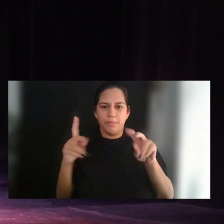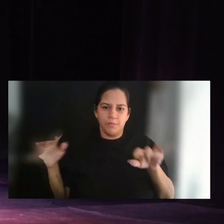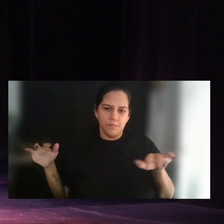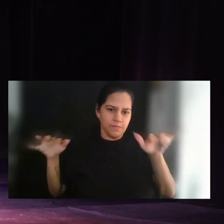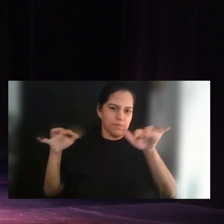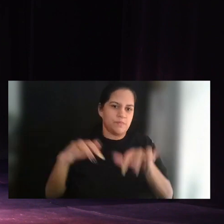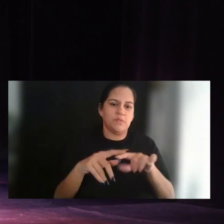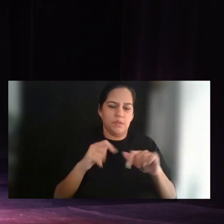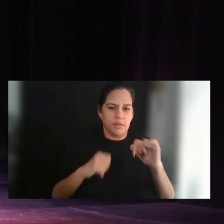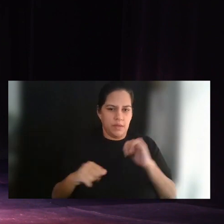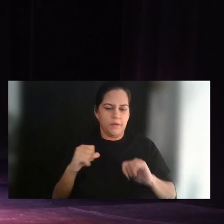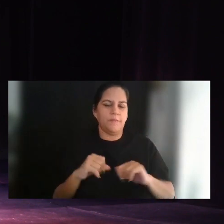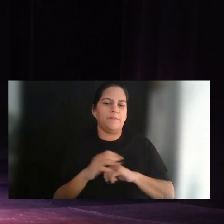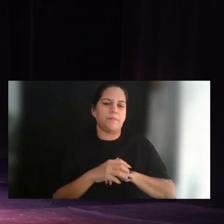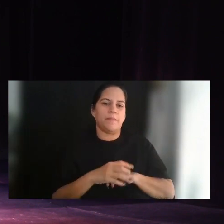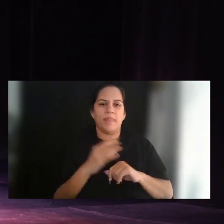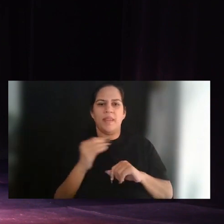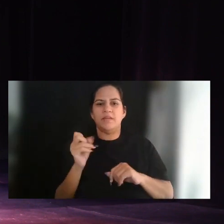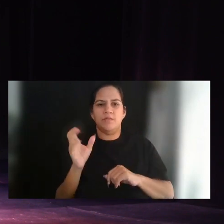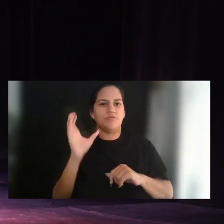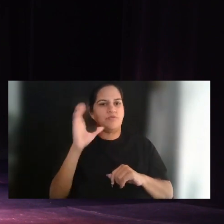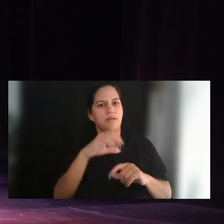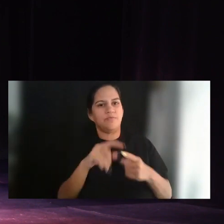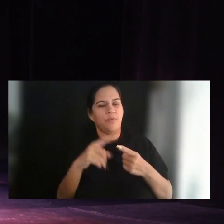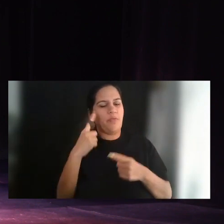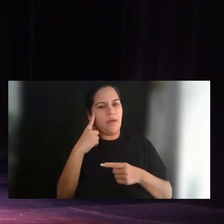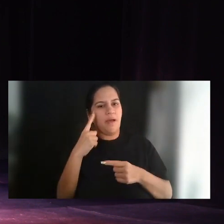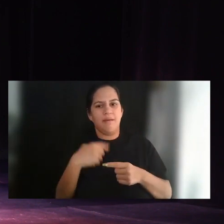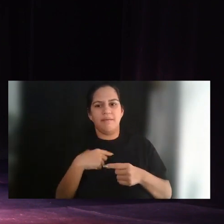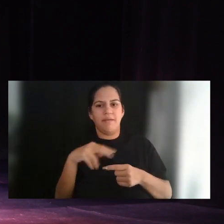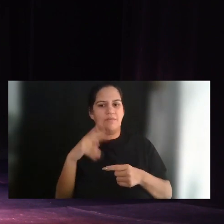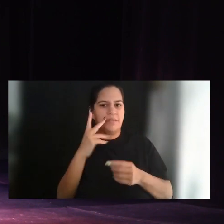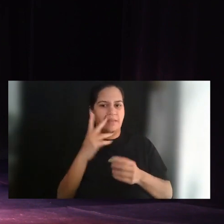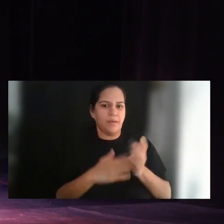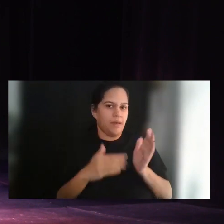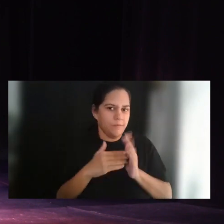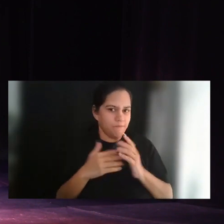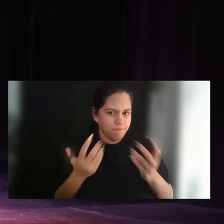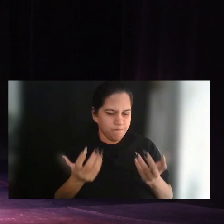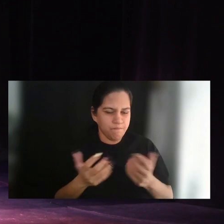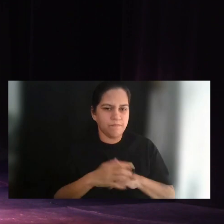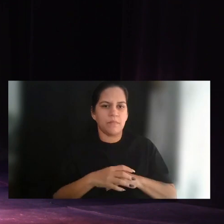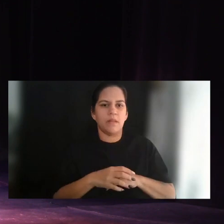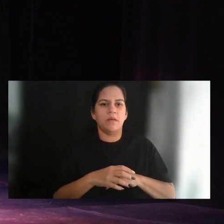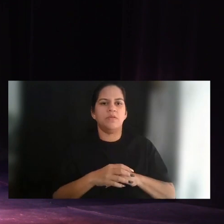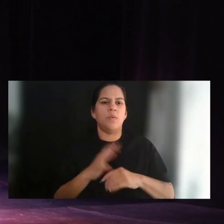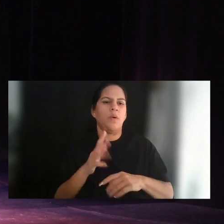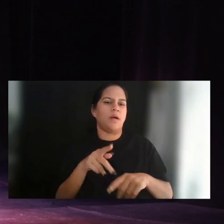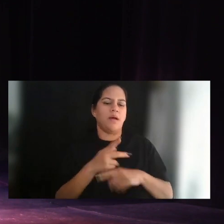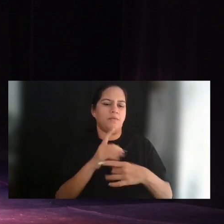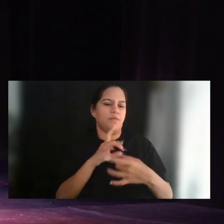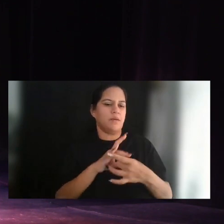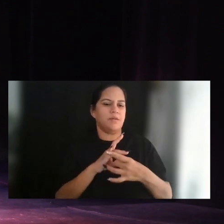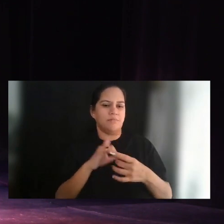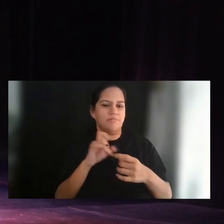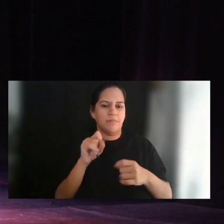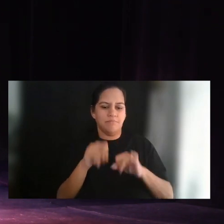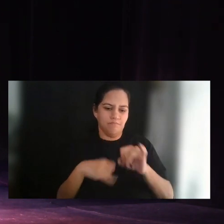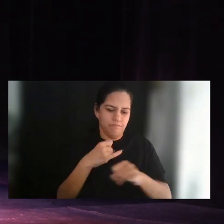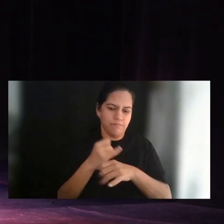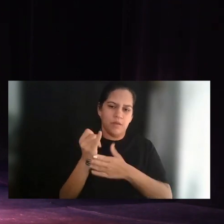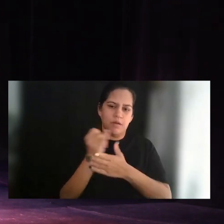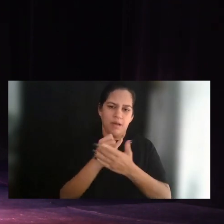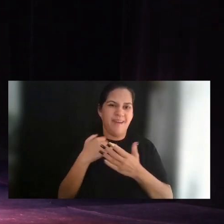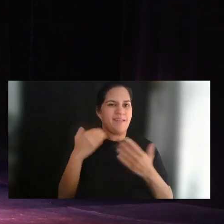it's so strange to think that I'll never see them again. And so what kind of relationships can international artists, I know, I just can't